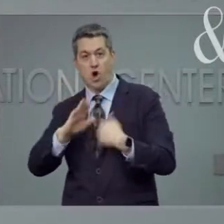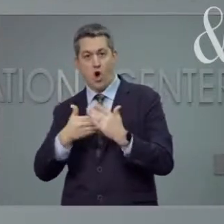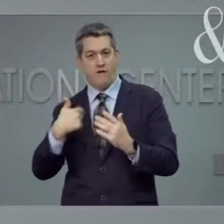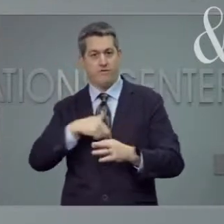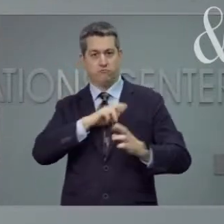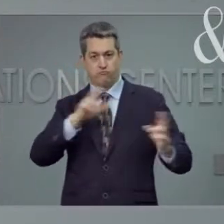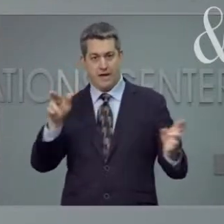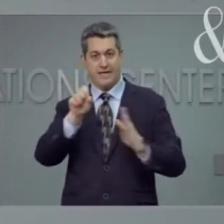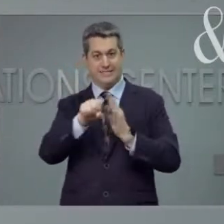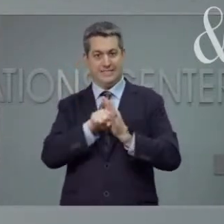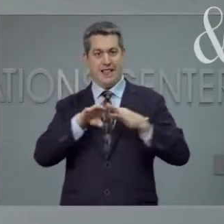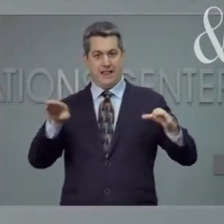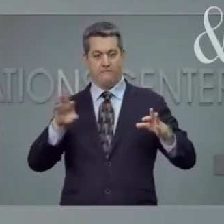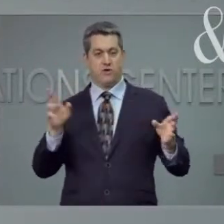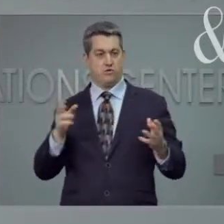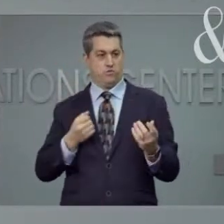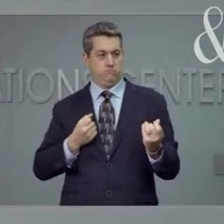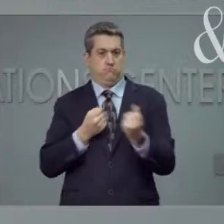get the job done.